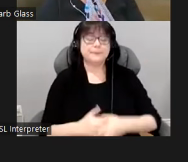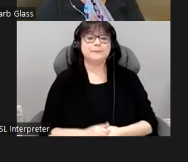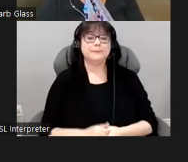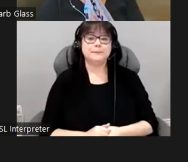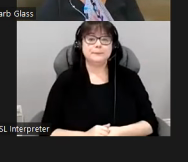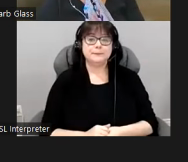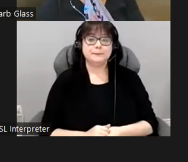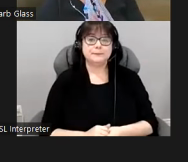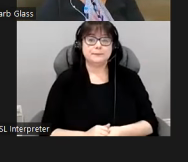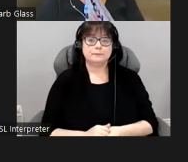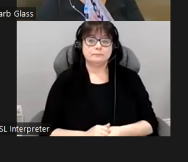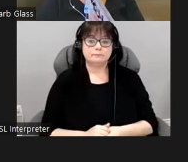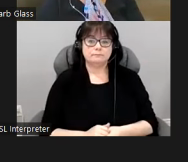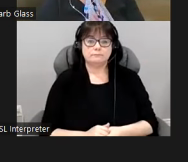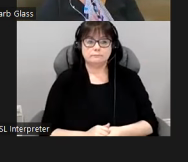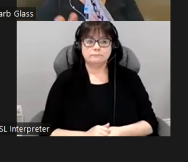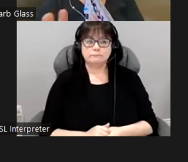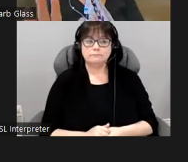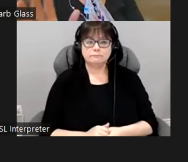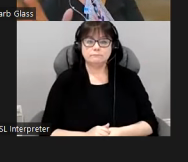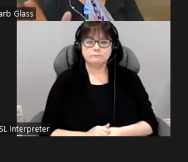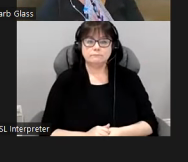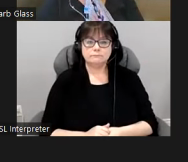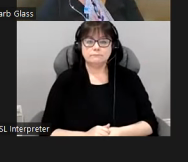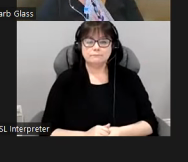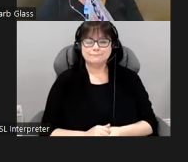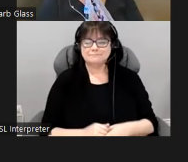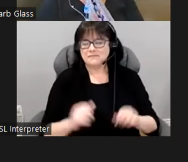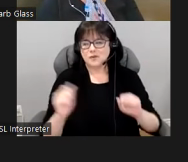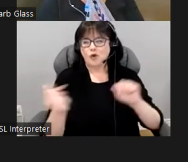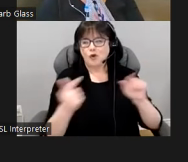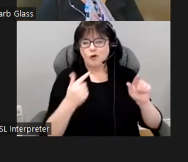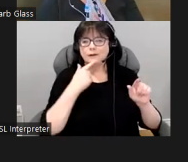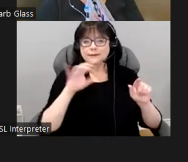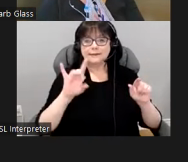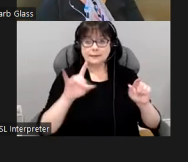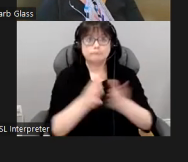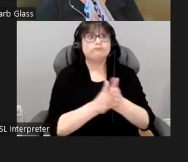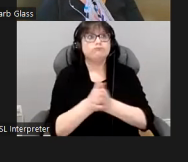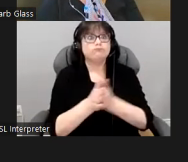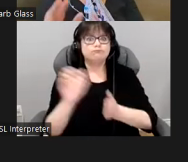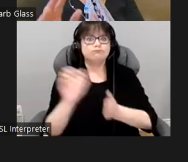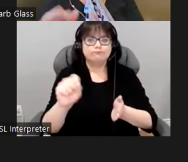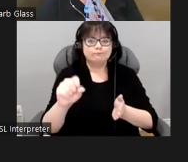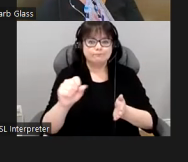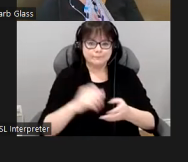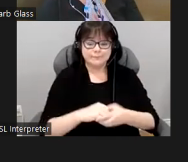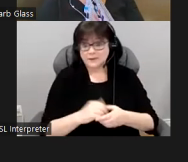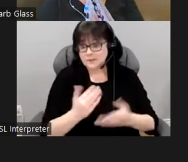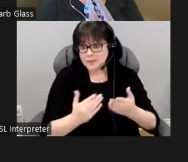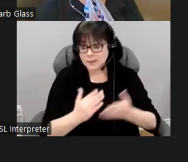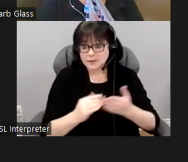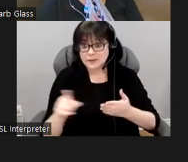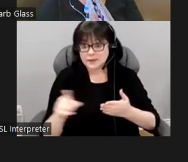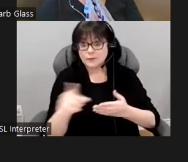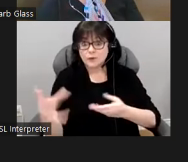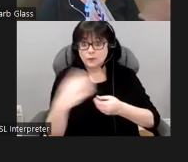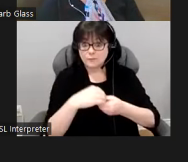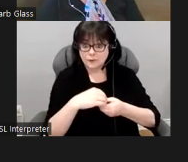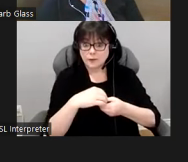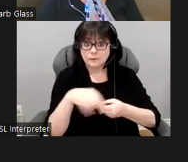I think pretty well all of the support organizations said yes, we'd like to do that. And some of you may have been involved in some of that work in terms